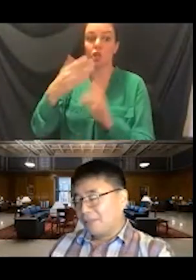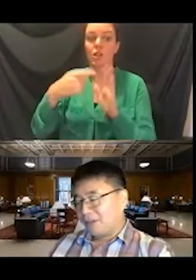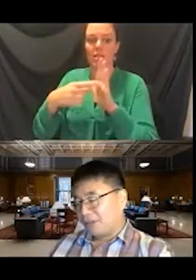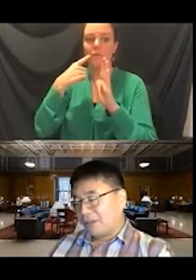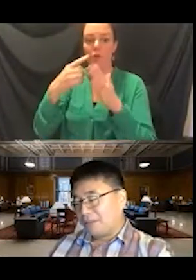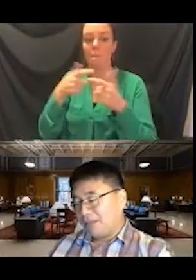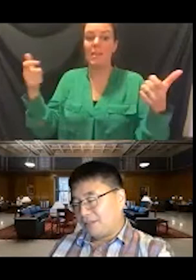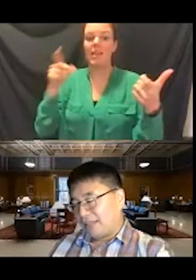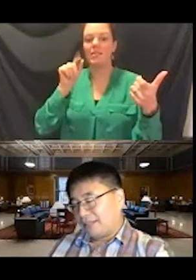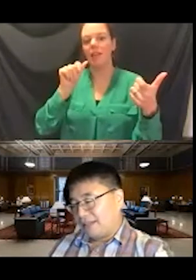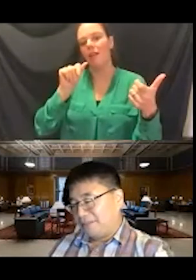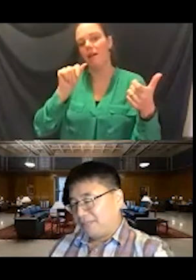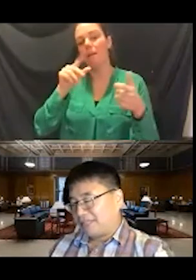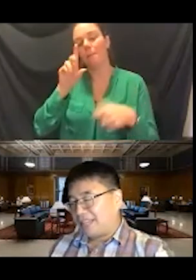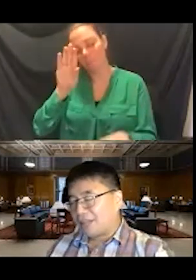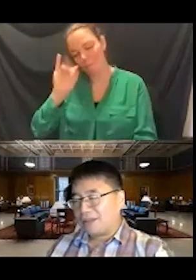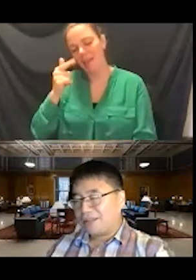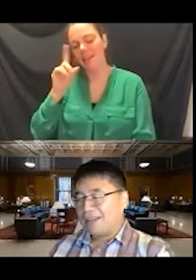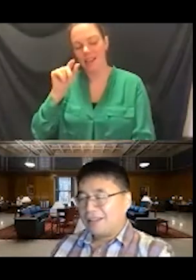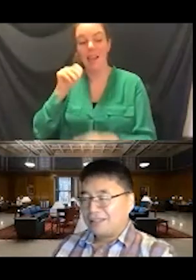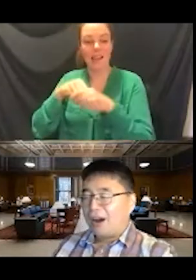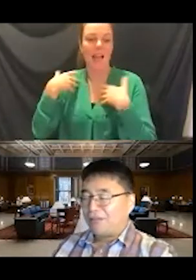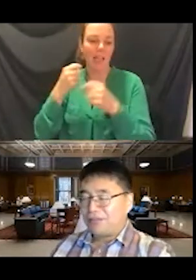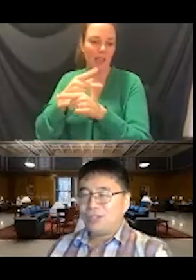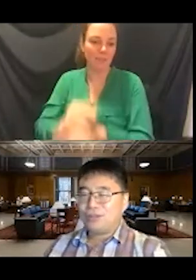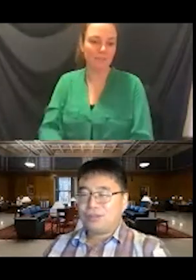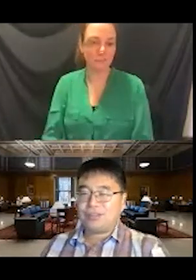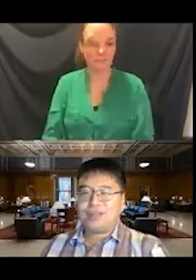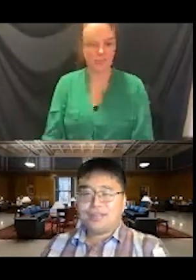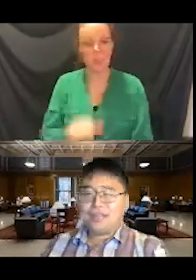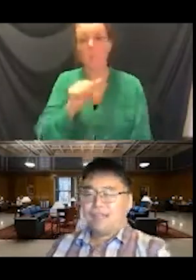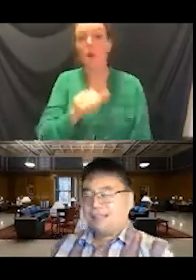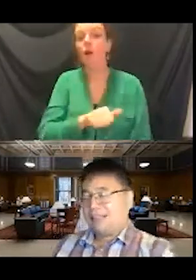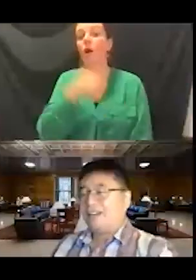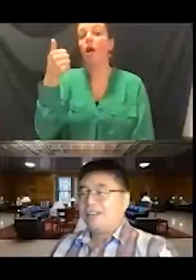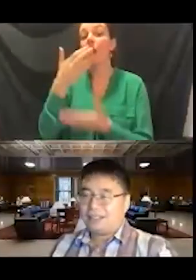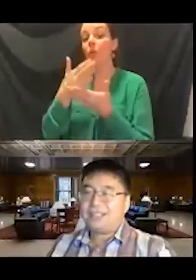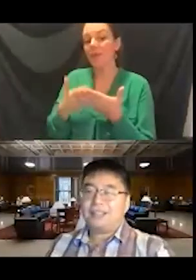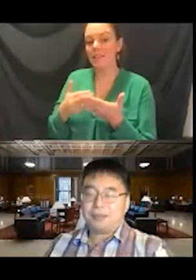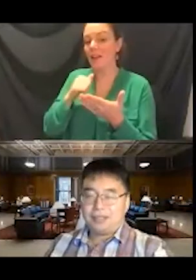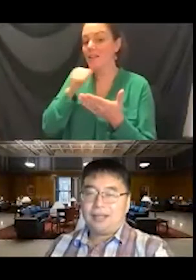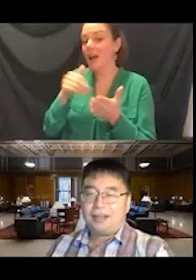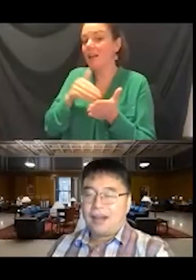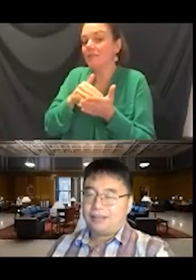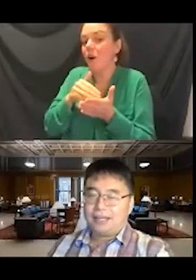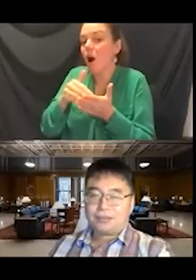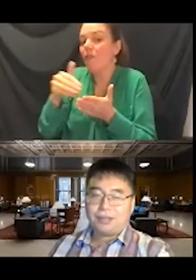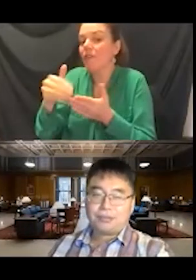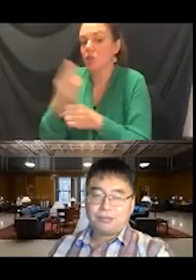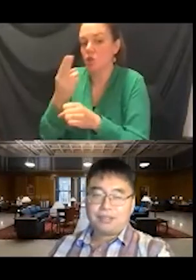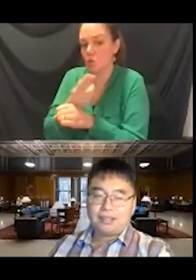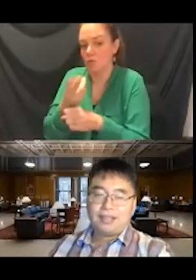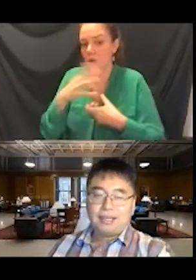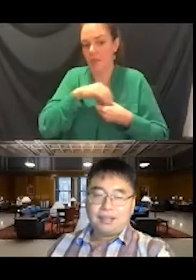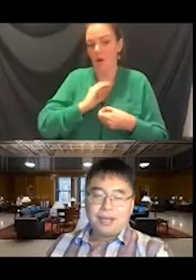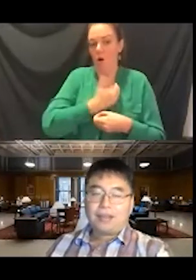But there's another piece that that's not often used at least in our clinical context, right? So